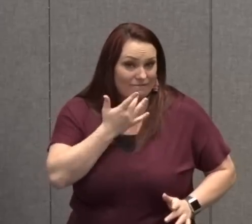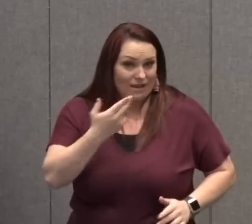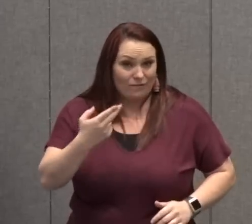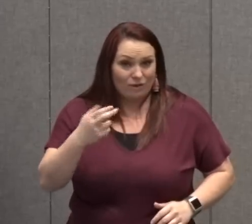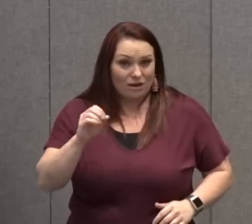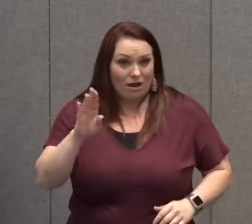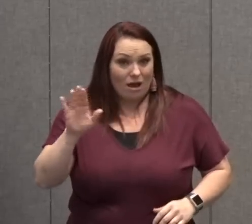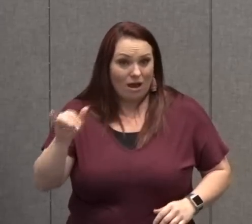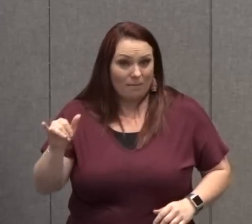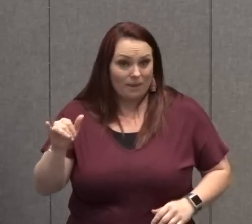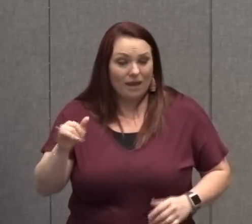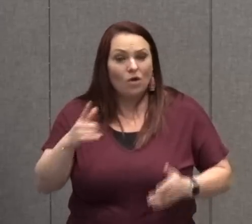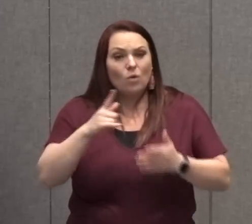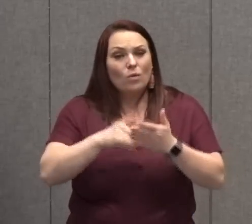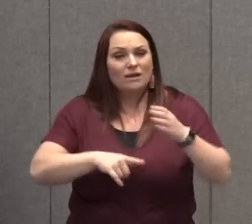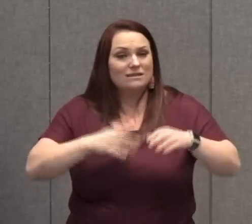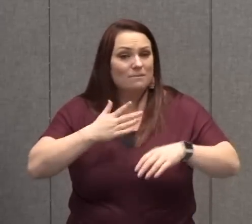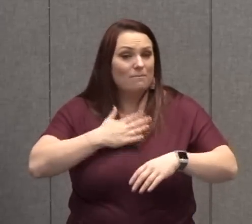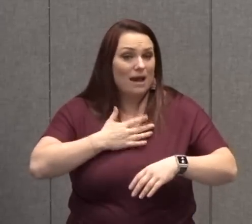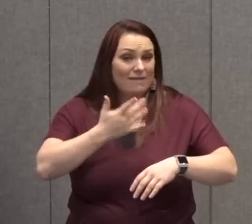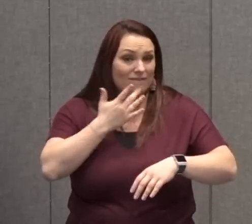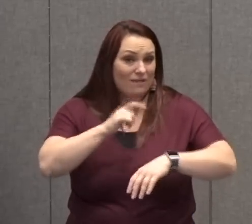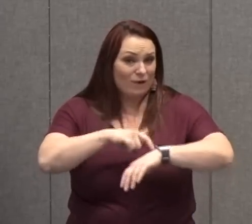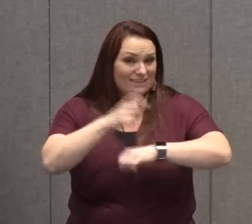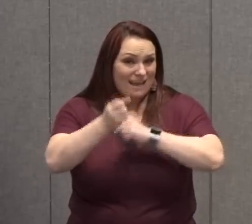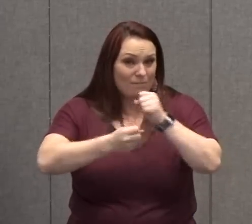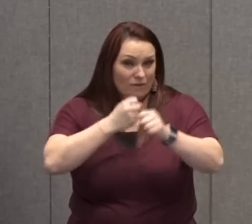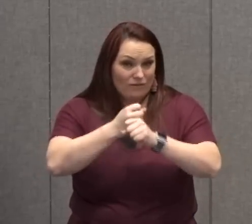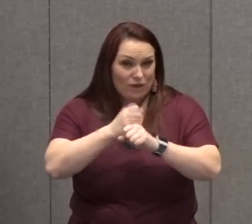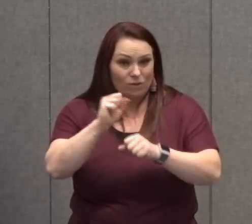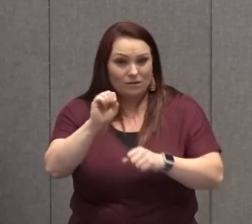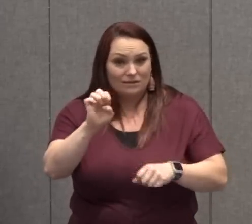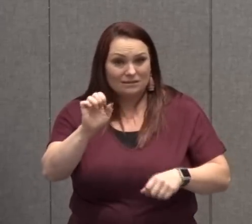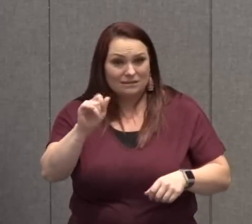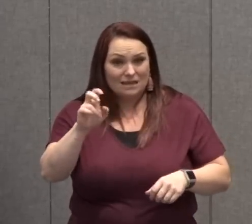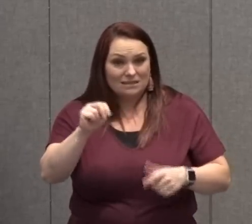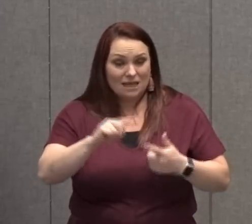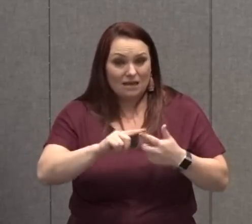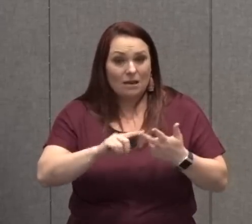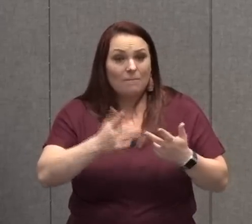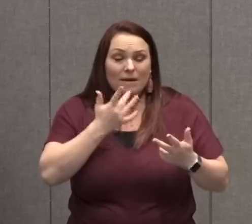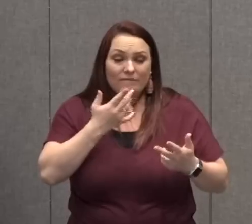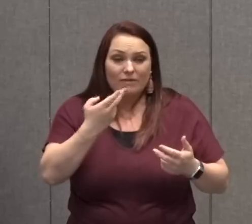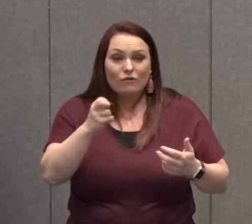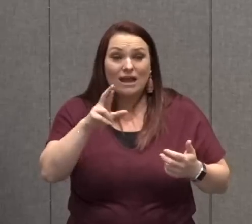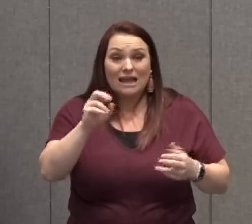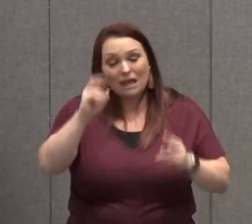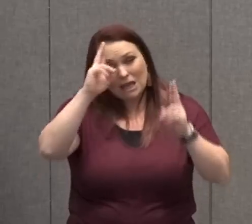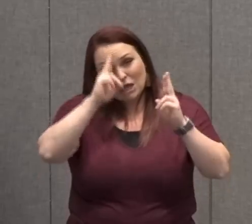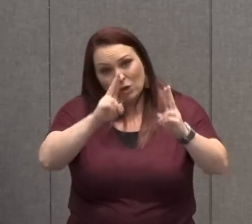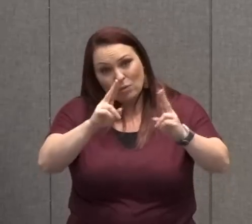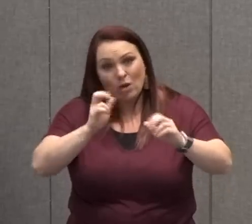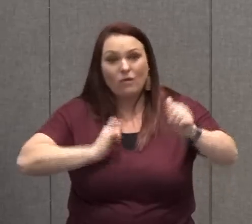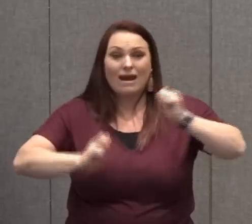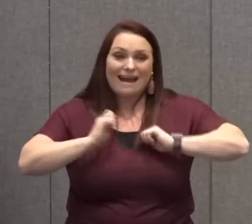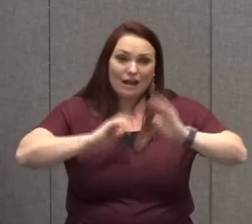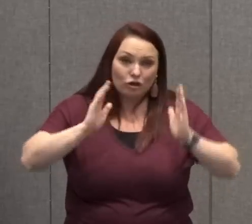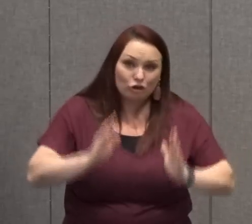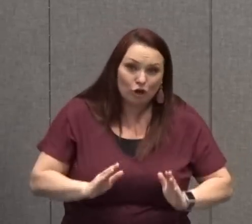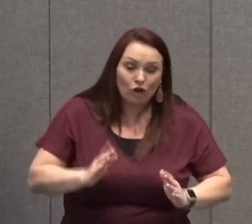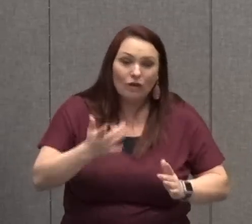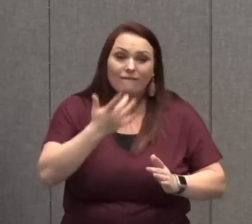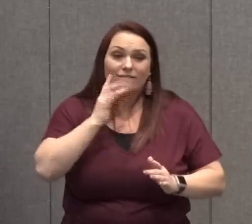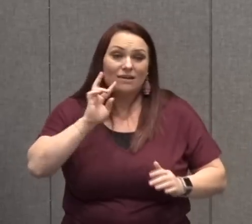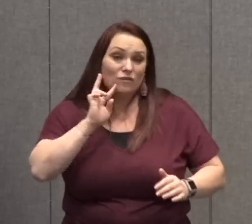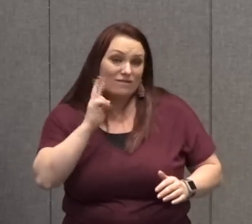what is my favorite season? who is my favorite hero? who is my favorite actor? what is my favorite veggie?